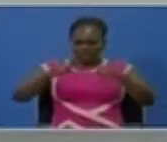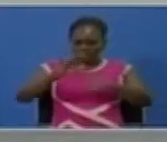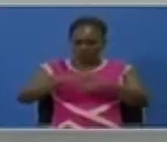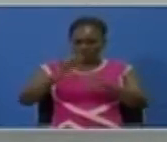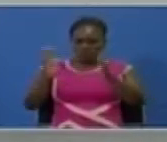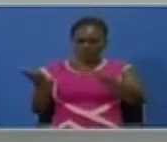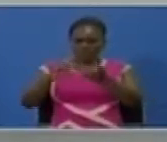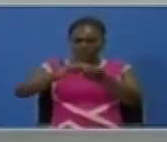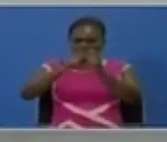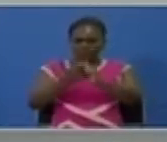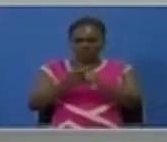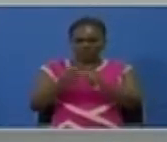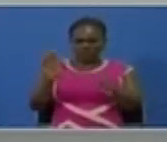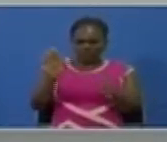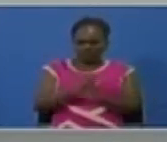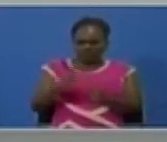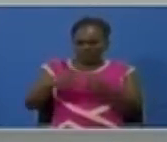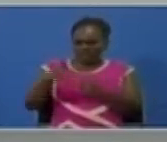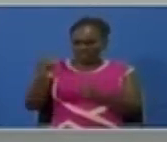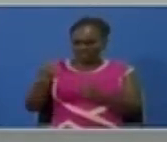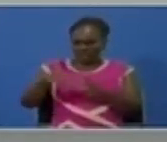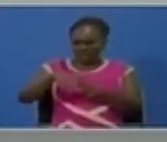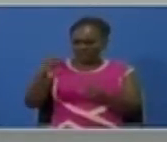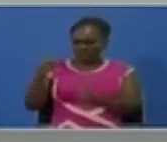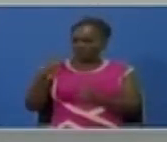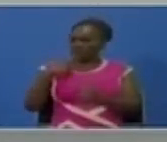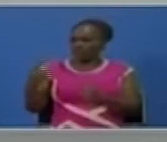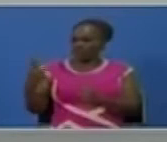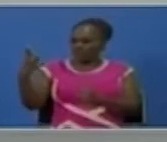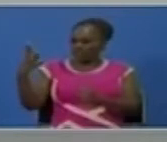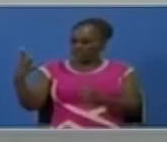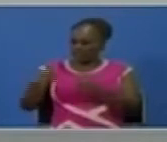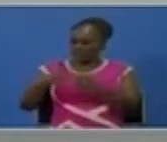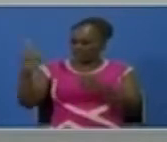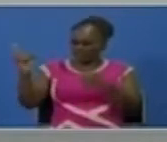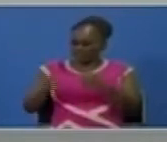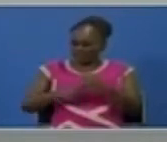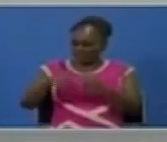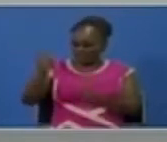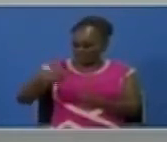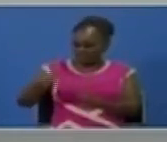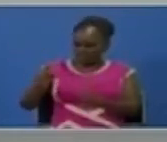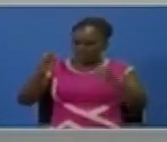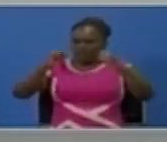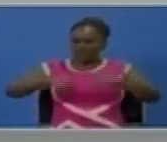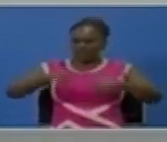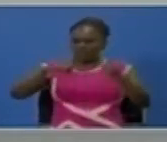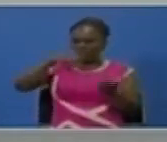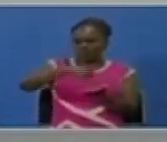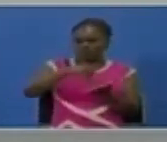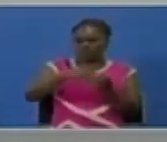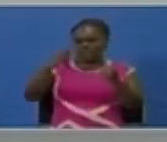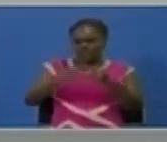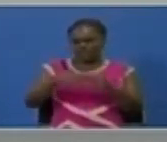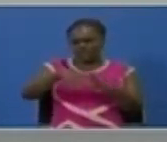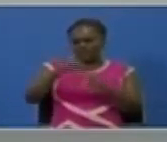climate change will enter into force with 94 out of 197 countries having ratified the climate pact, including 8 out of top